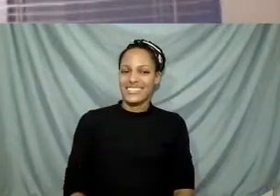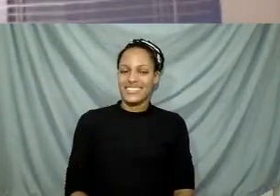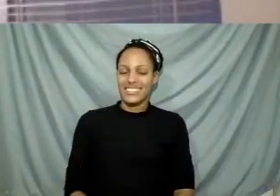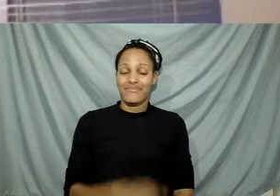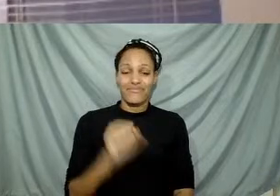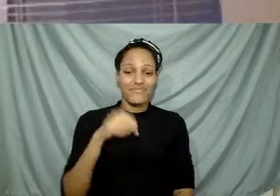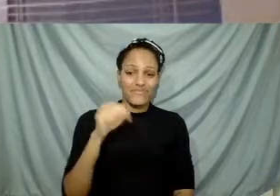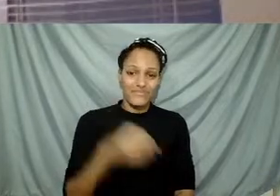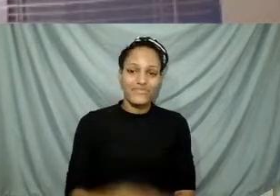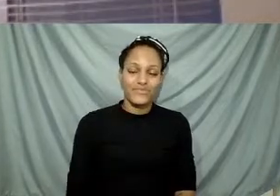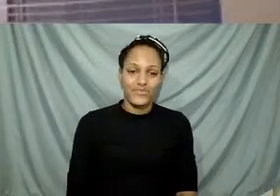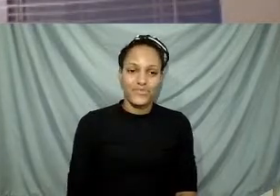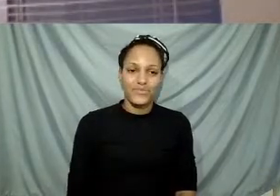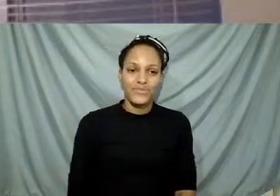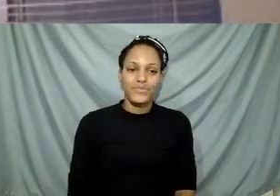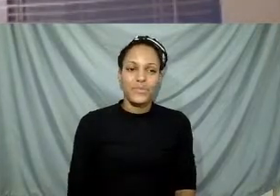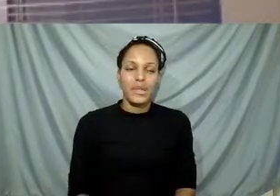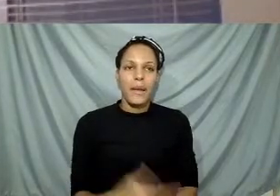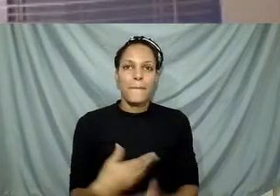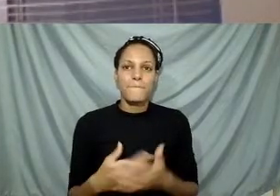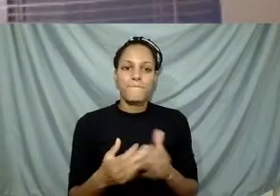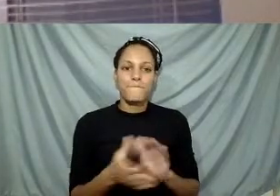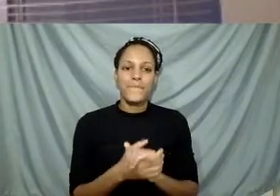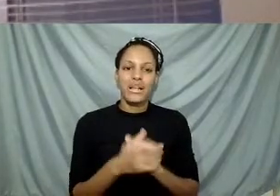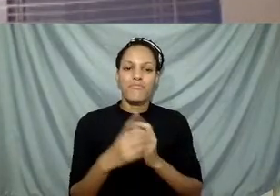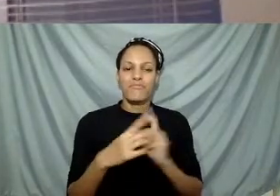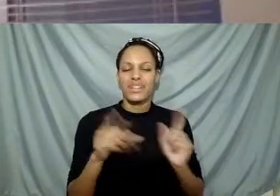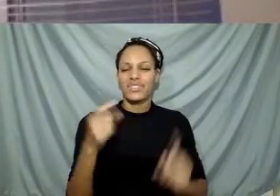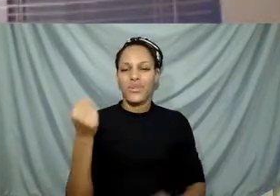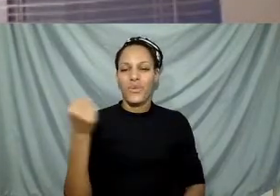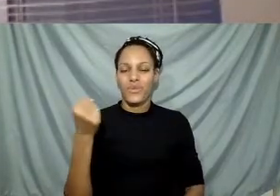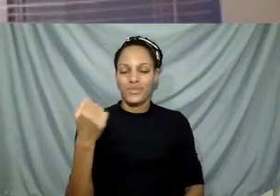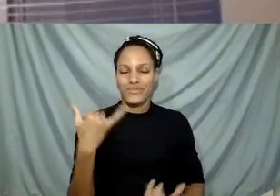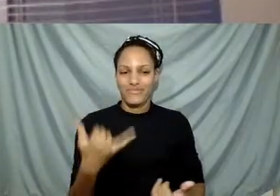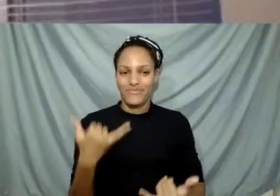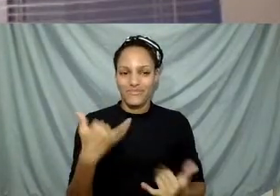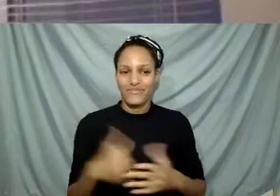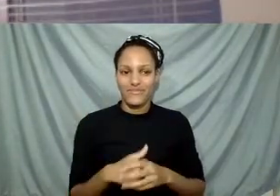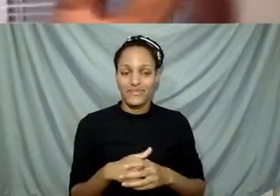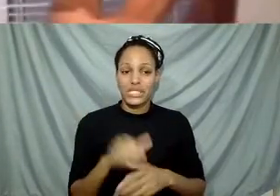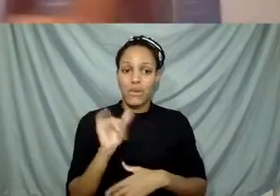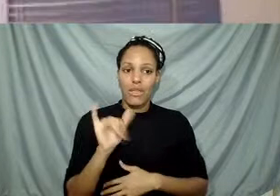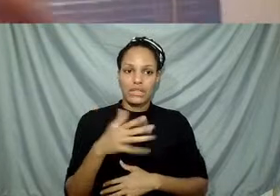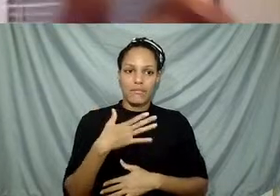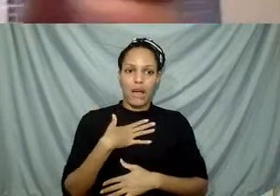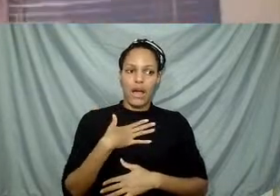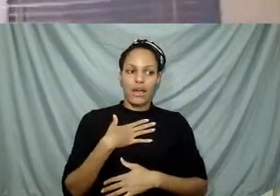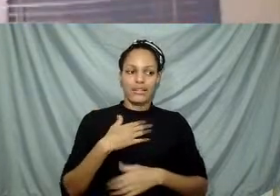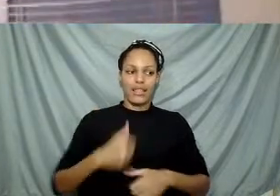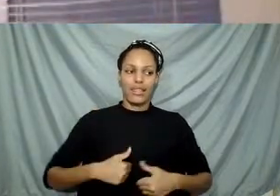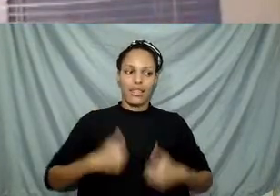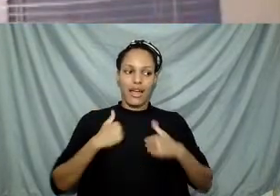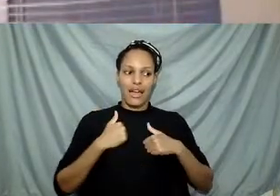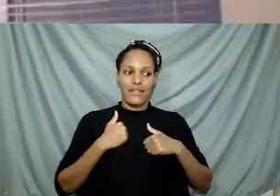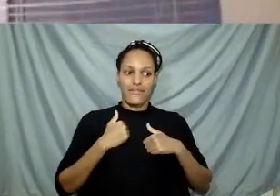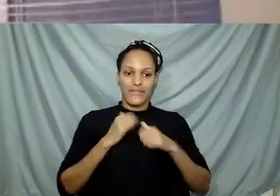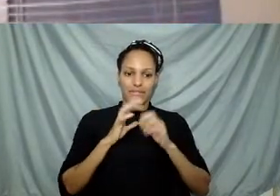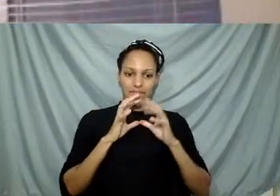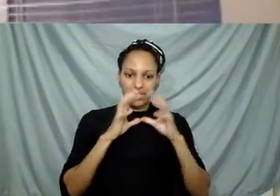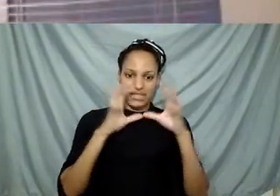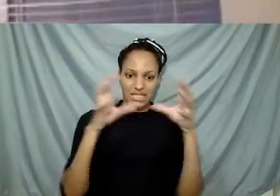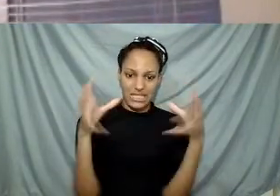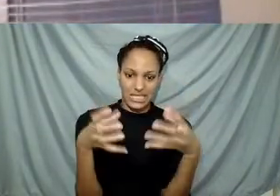Absolutely. But that's on hold for right now. So that's my life in a nutshell.